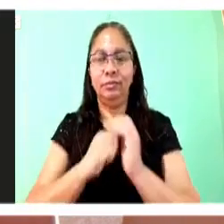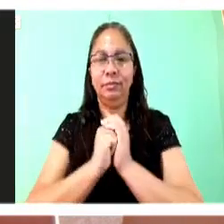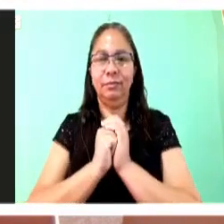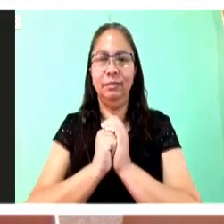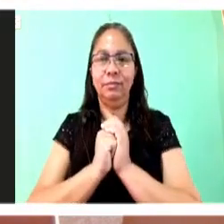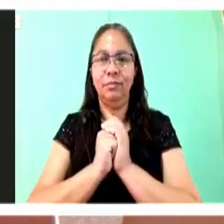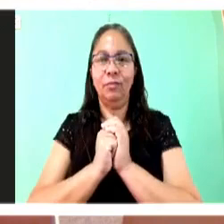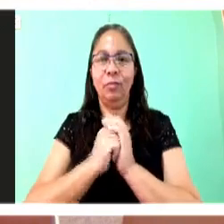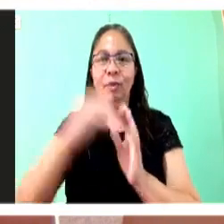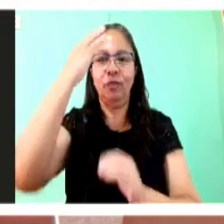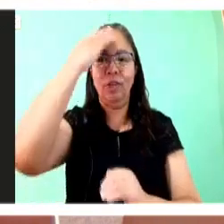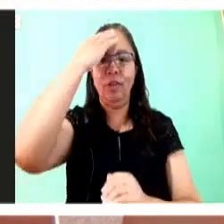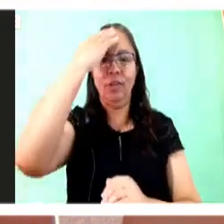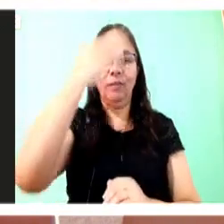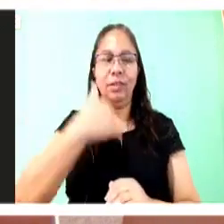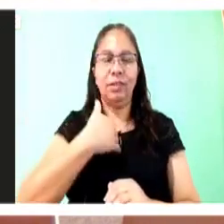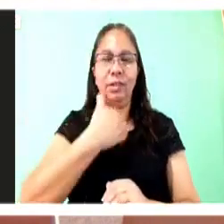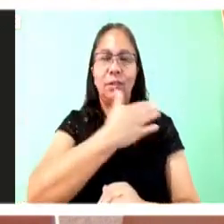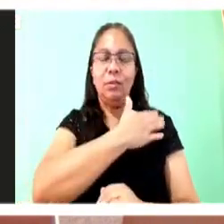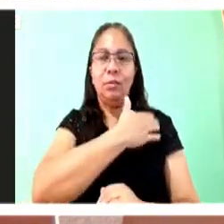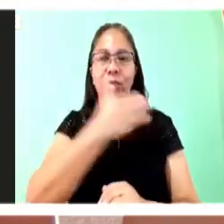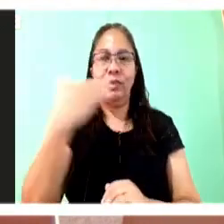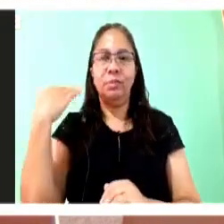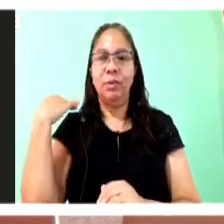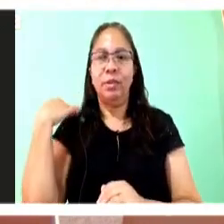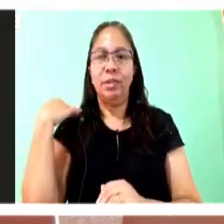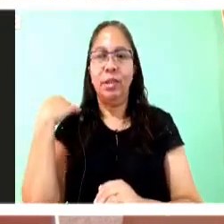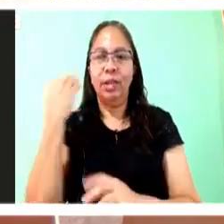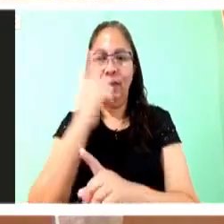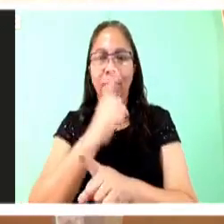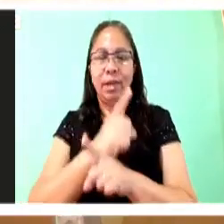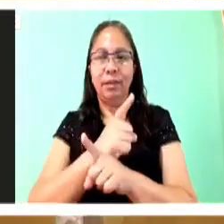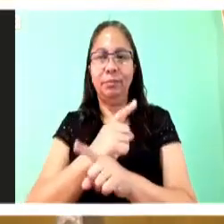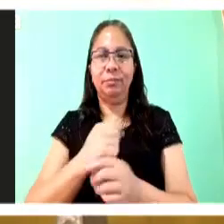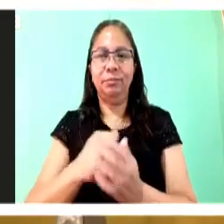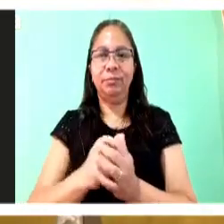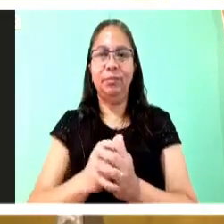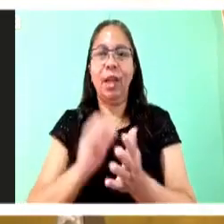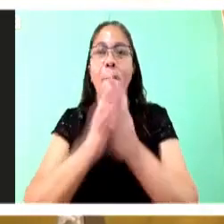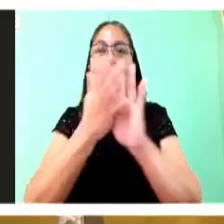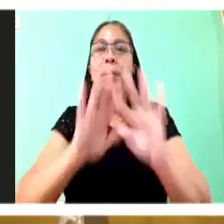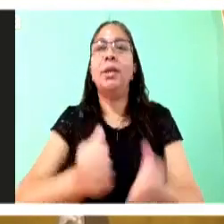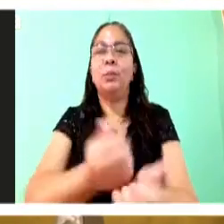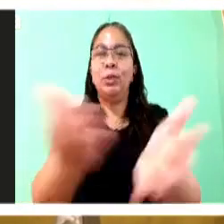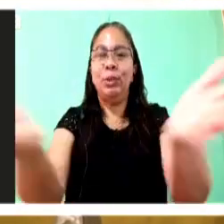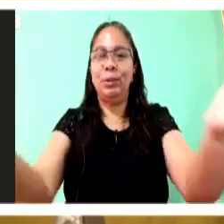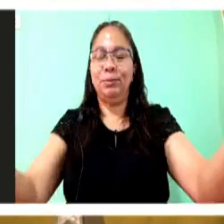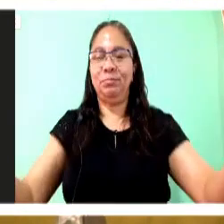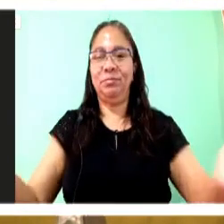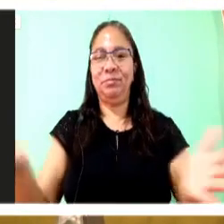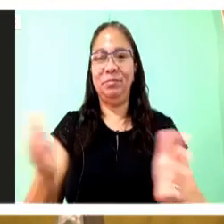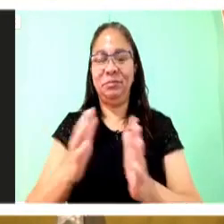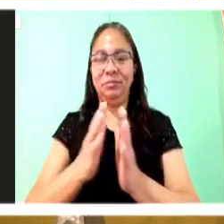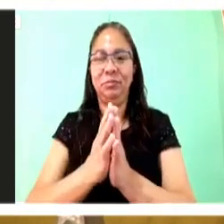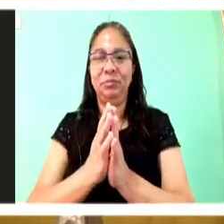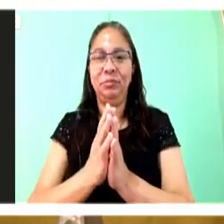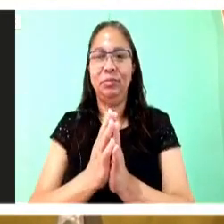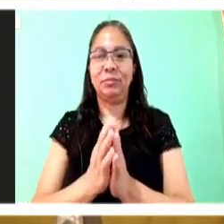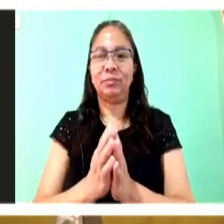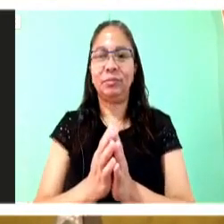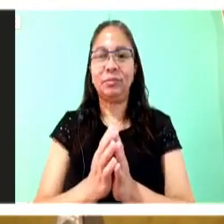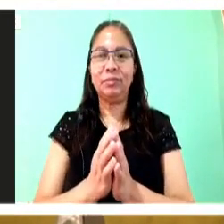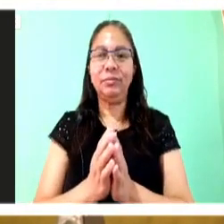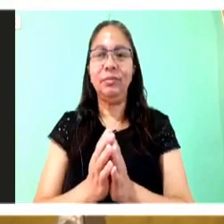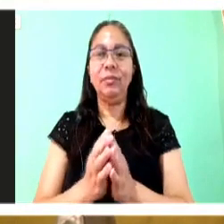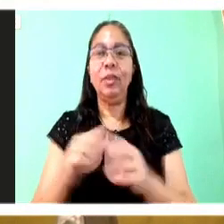prepared. In the name of the Father, and of the Son, and of the Holy Spirit. Amen. Peace be with you. And with your spirit. We gather